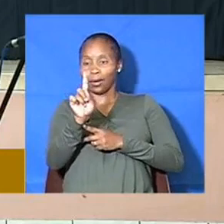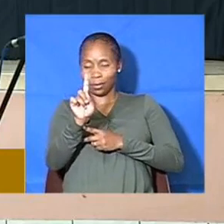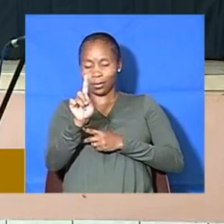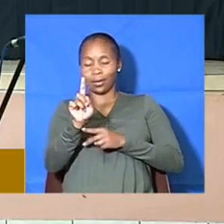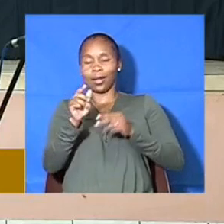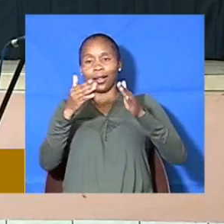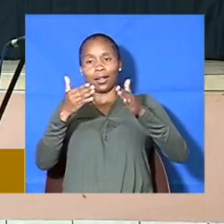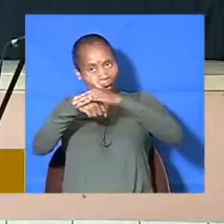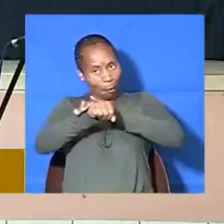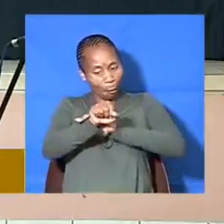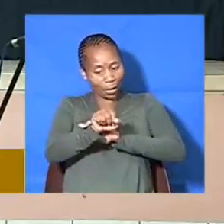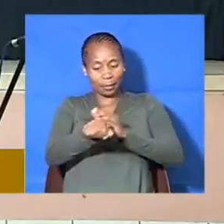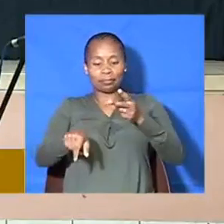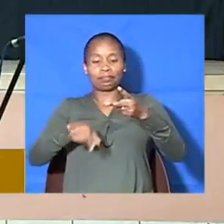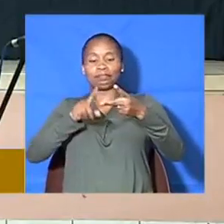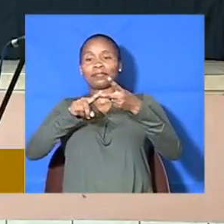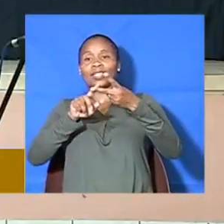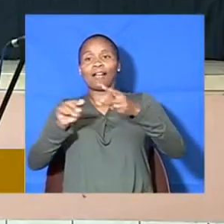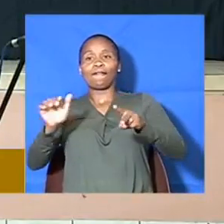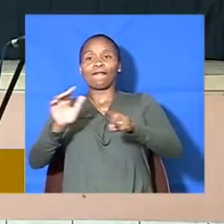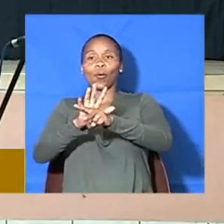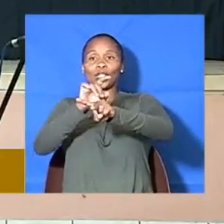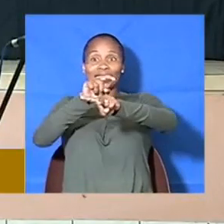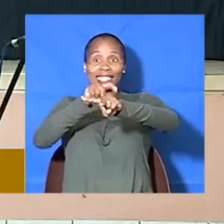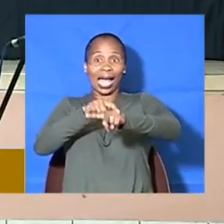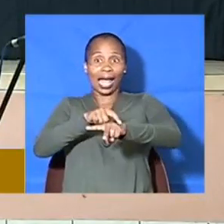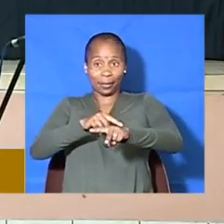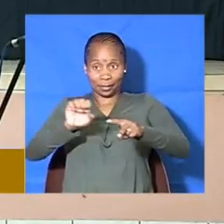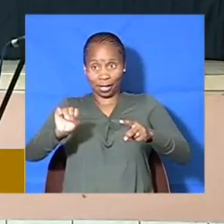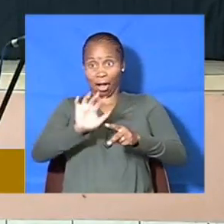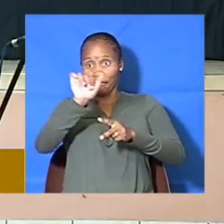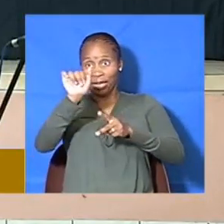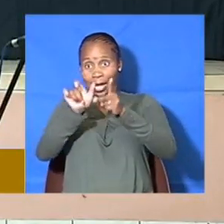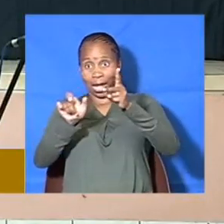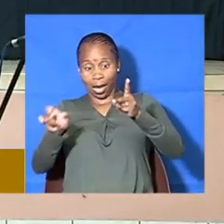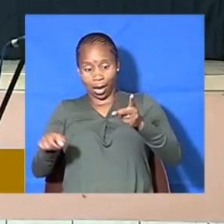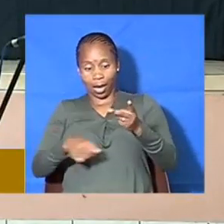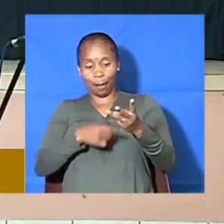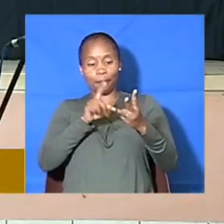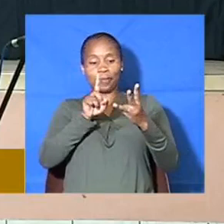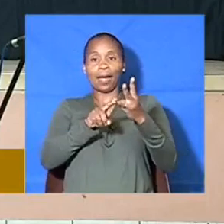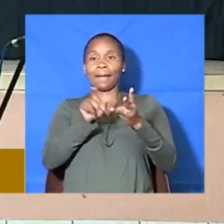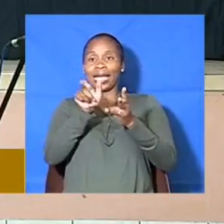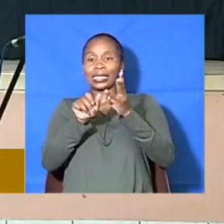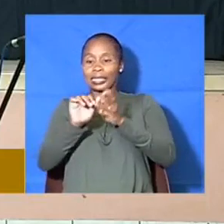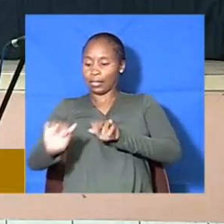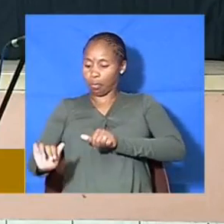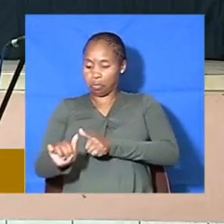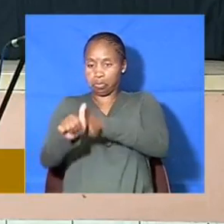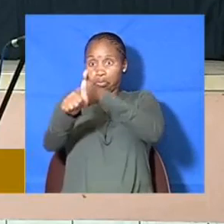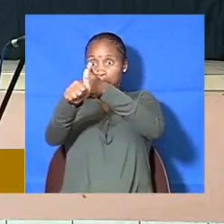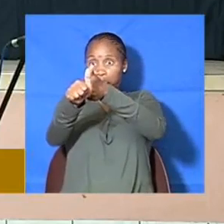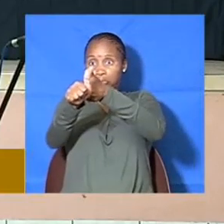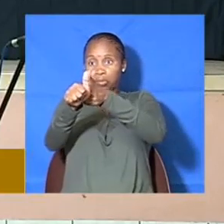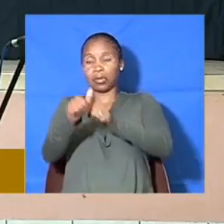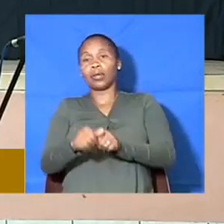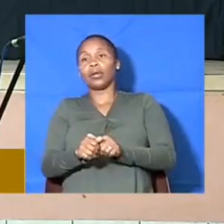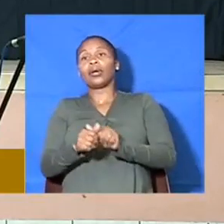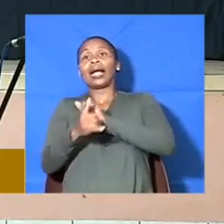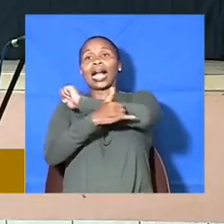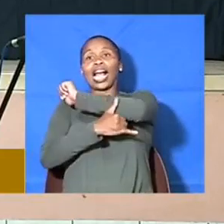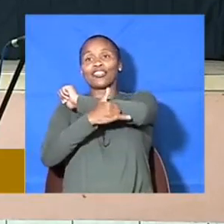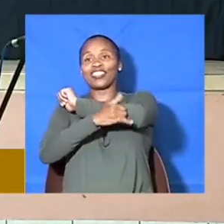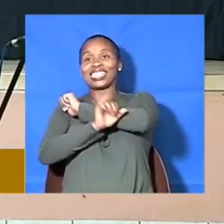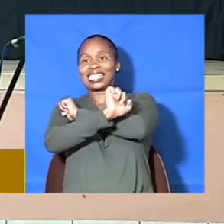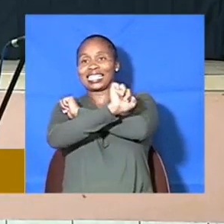Before people get sick, it is a prepaid. Once this fund has been created, it must be